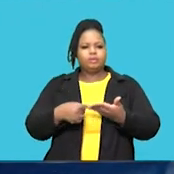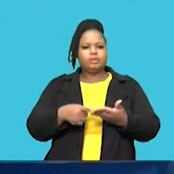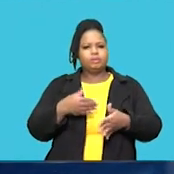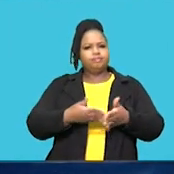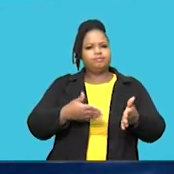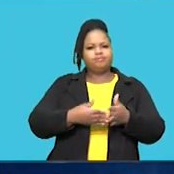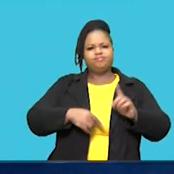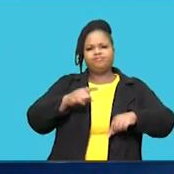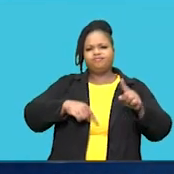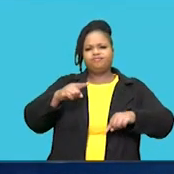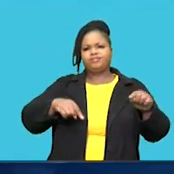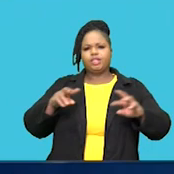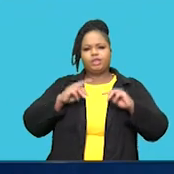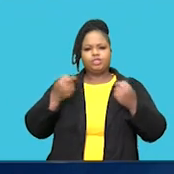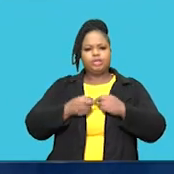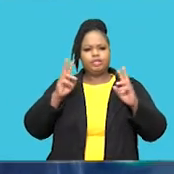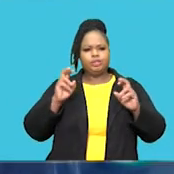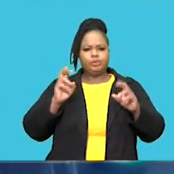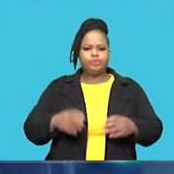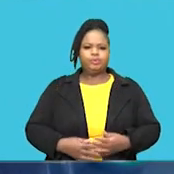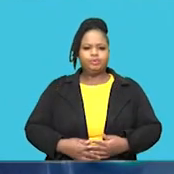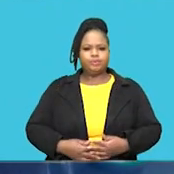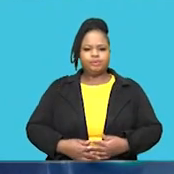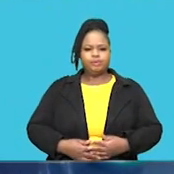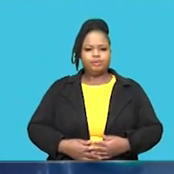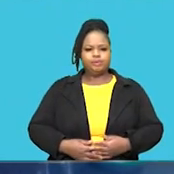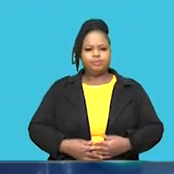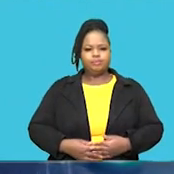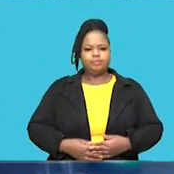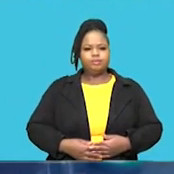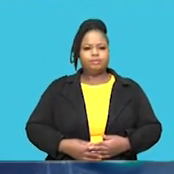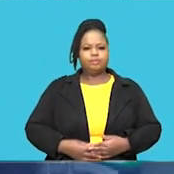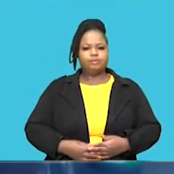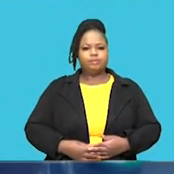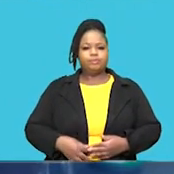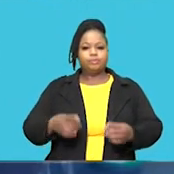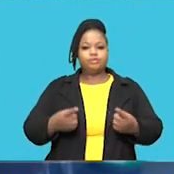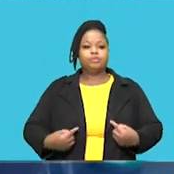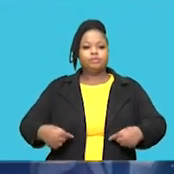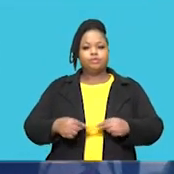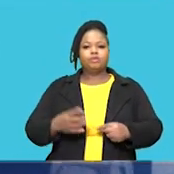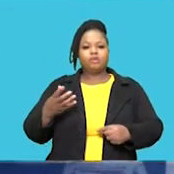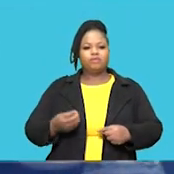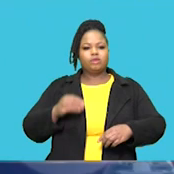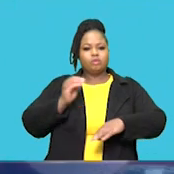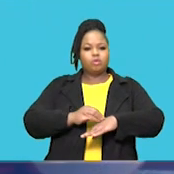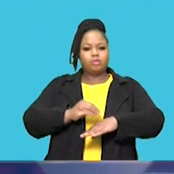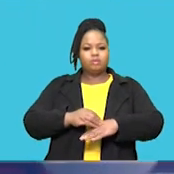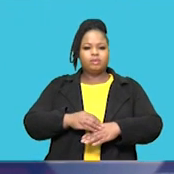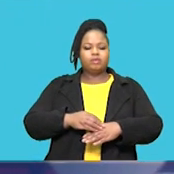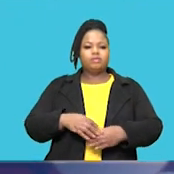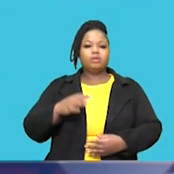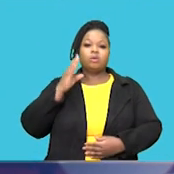various national issues with the EFF's president. We're dealing with a problem of